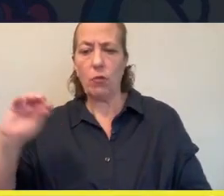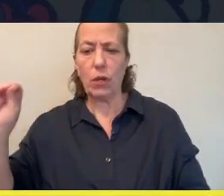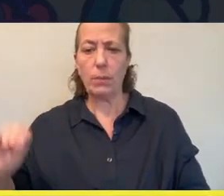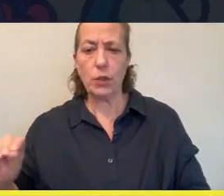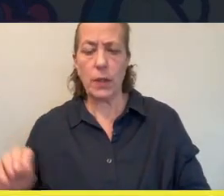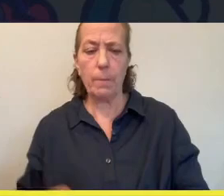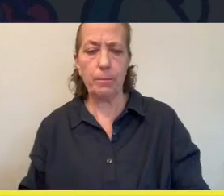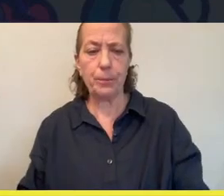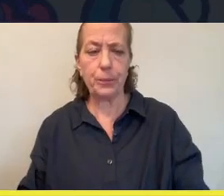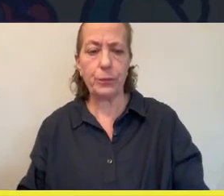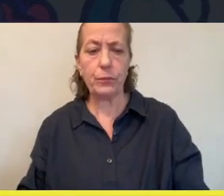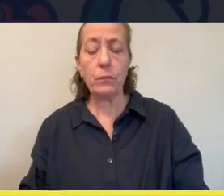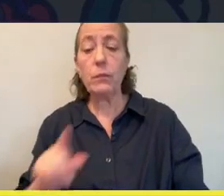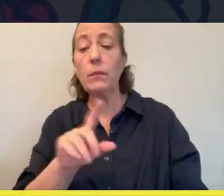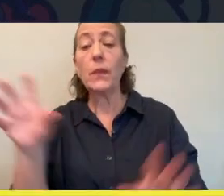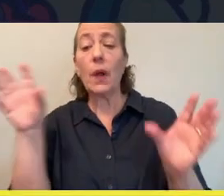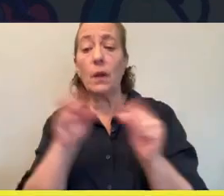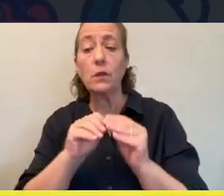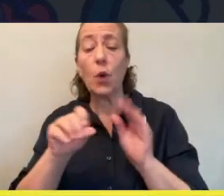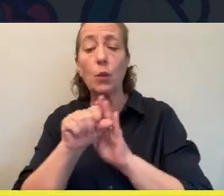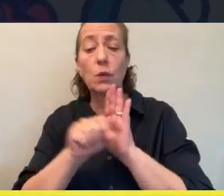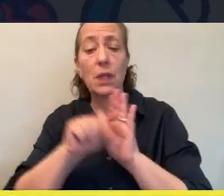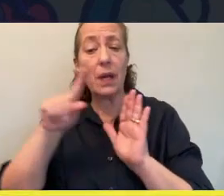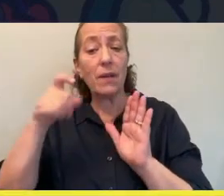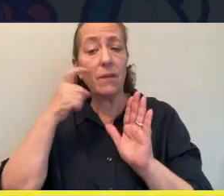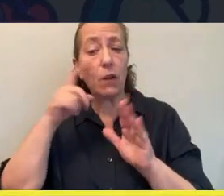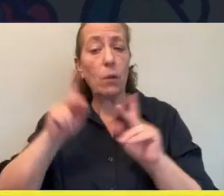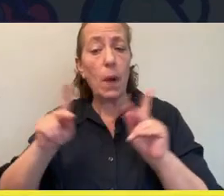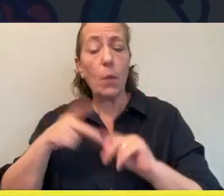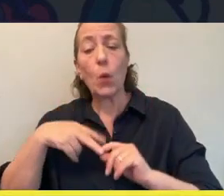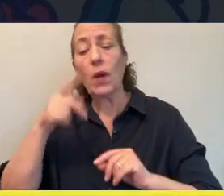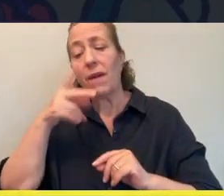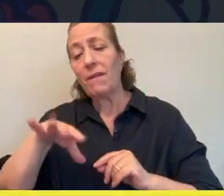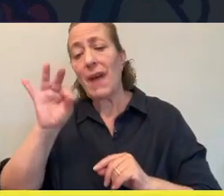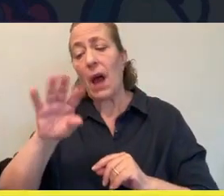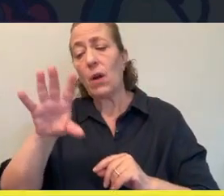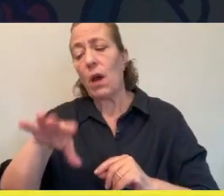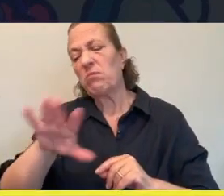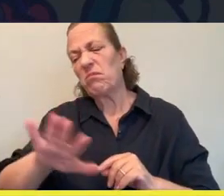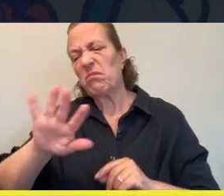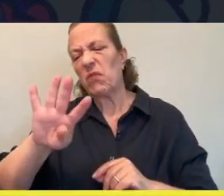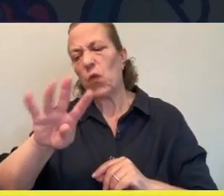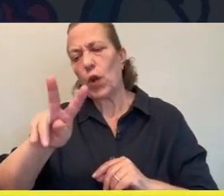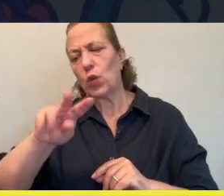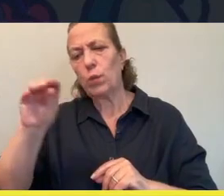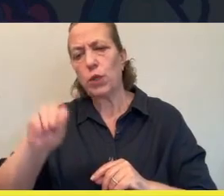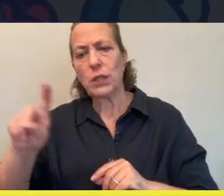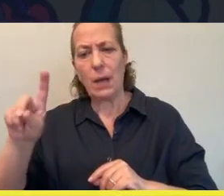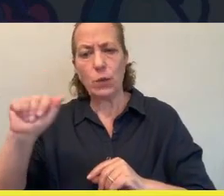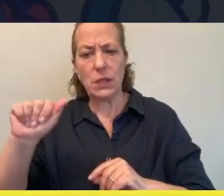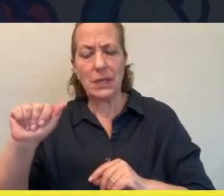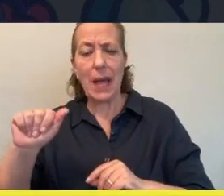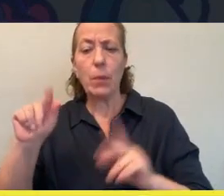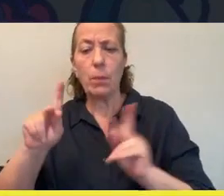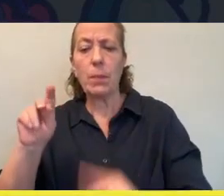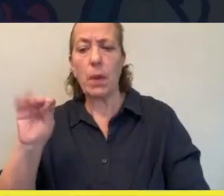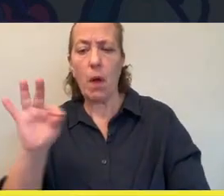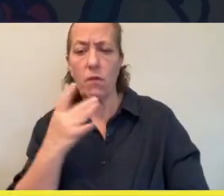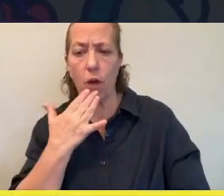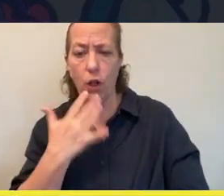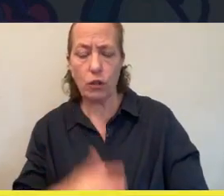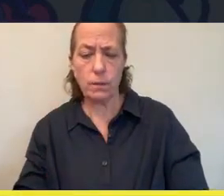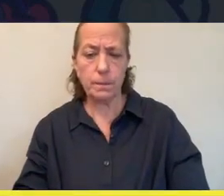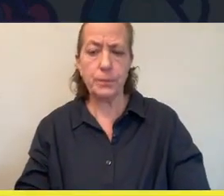further, of the total state and federal prison population, we found that approximately 42% were disabled people of color. Next